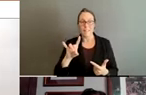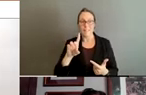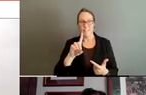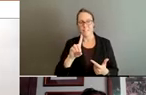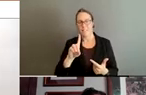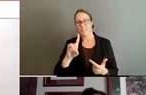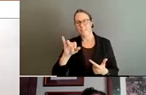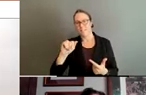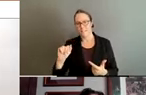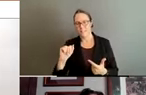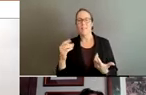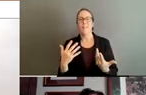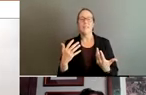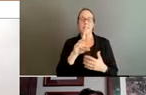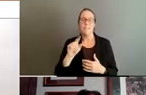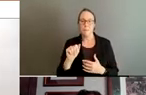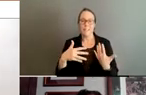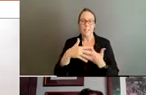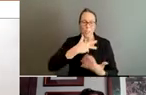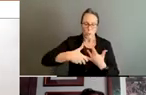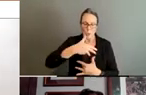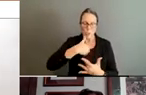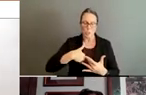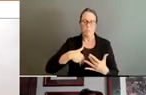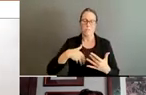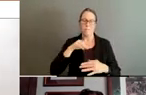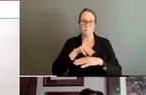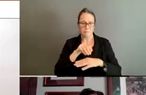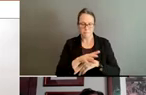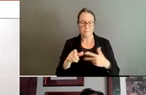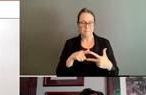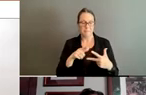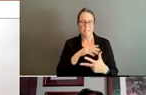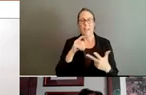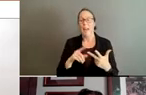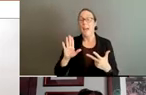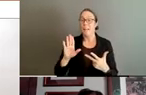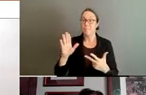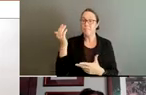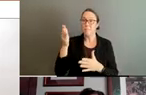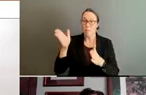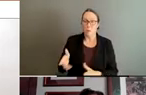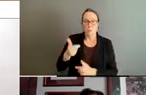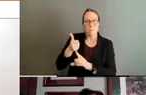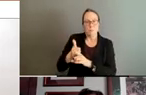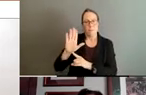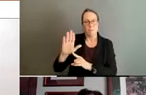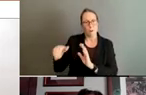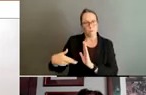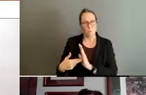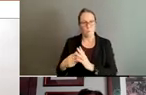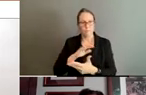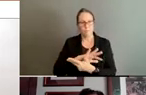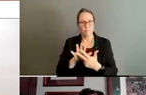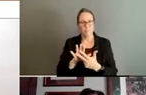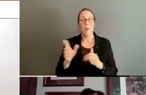process. So definitely one of the first things that anybody has to think about when there's a disaster coming is, are they going to be able